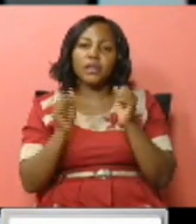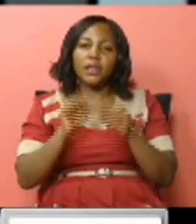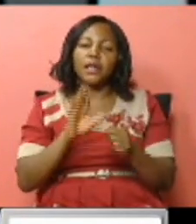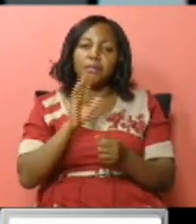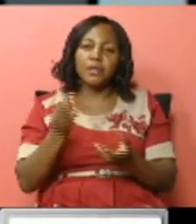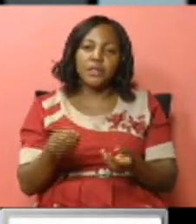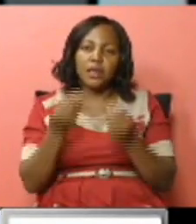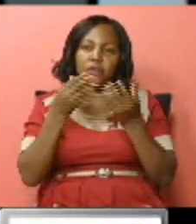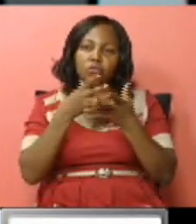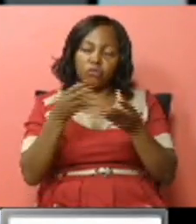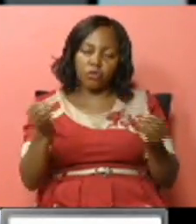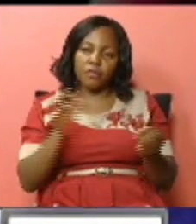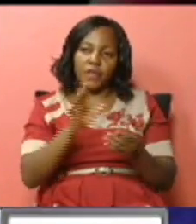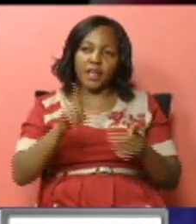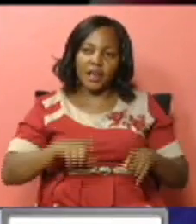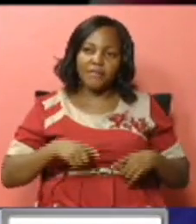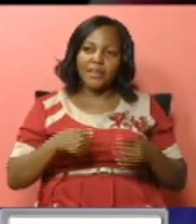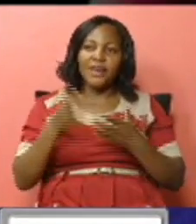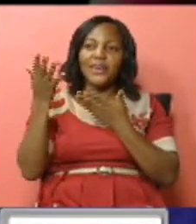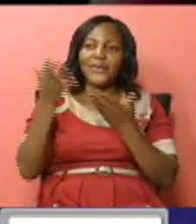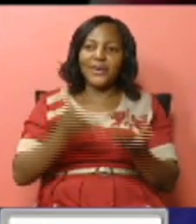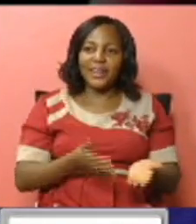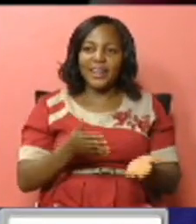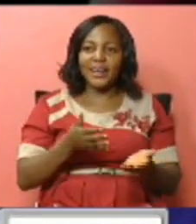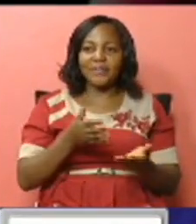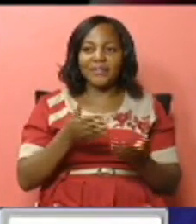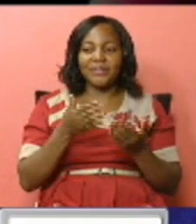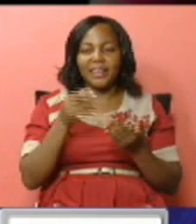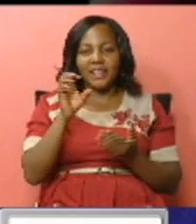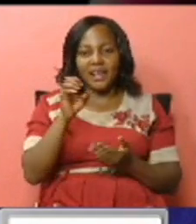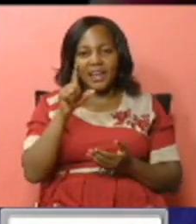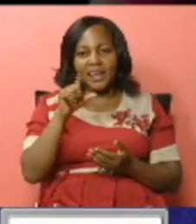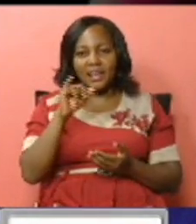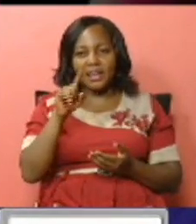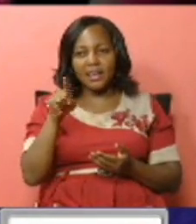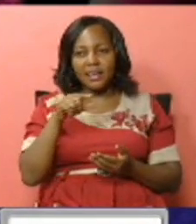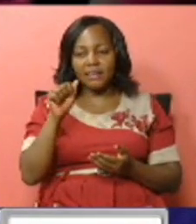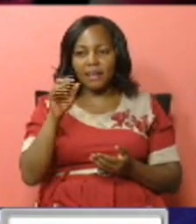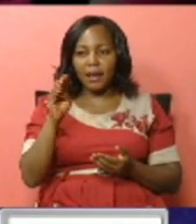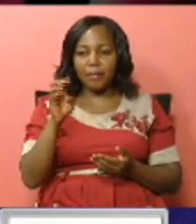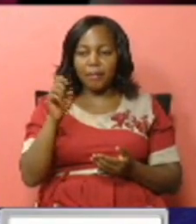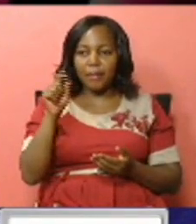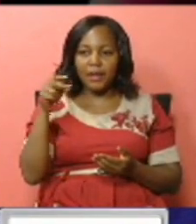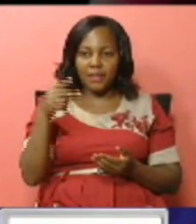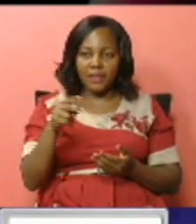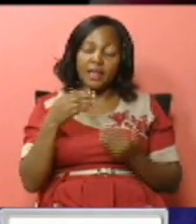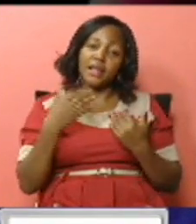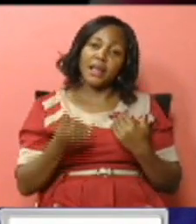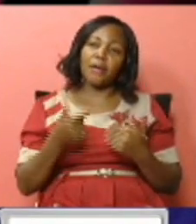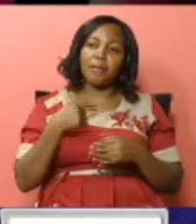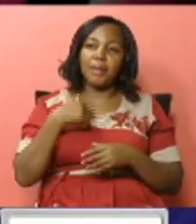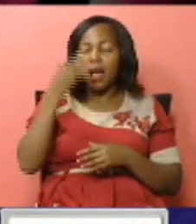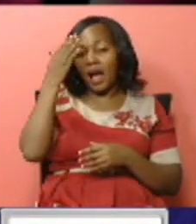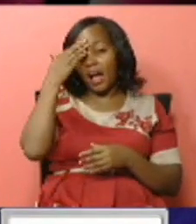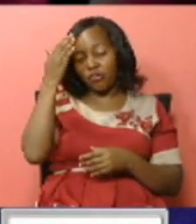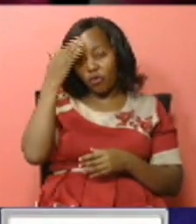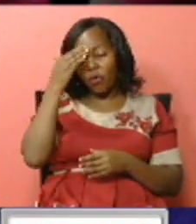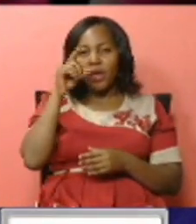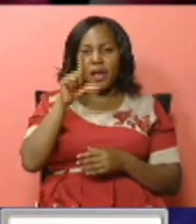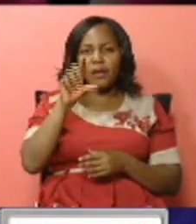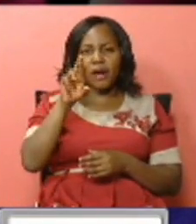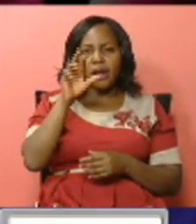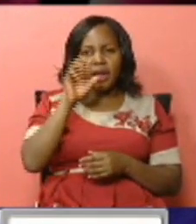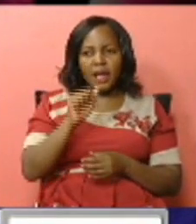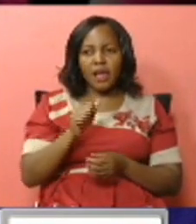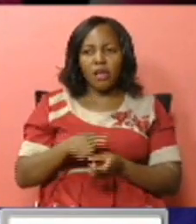to improve their livelihood. Welcome to our studios, Elizabeth. Thank you very much, Sanja. So I know for a fact that the LRA